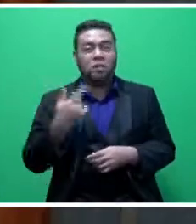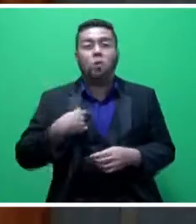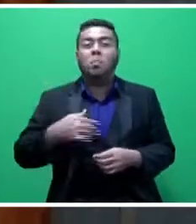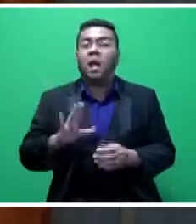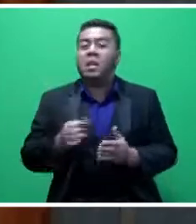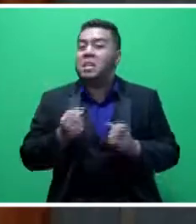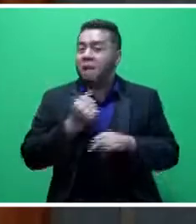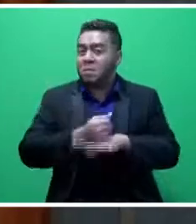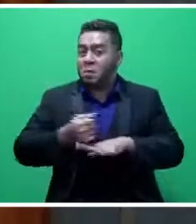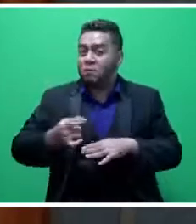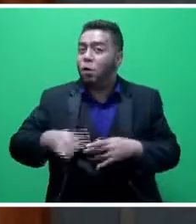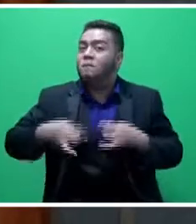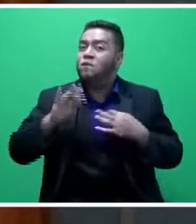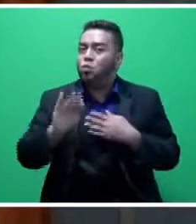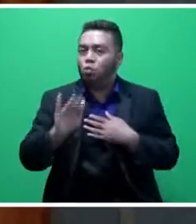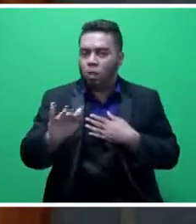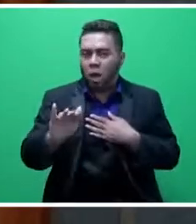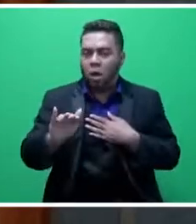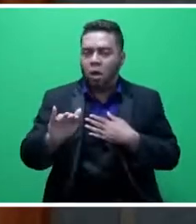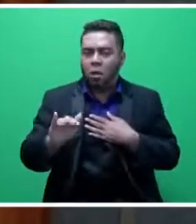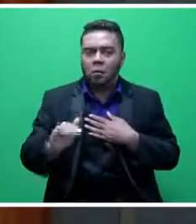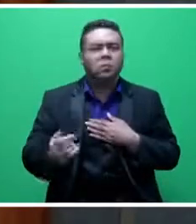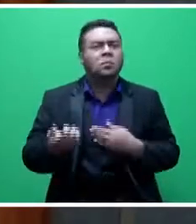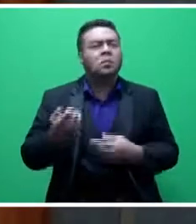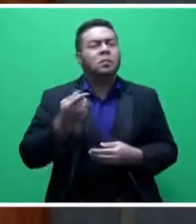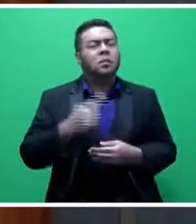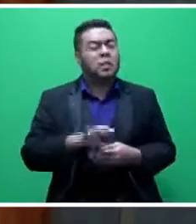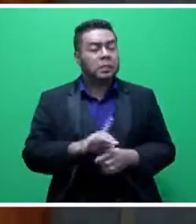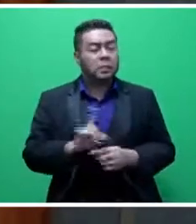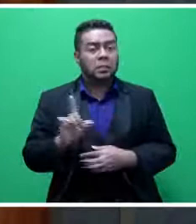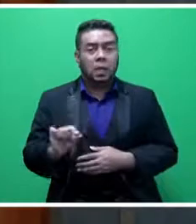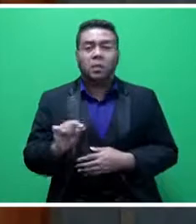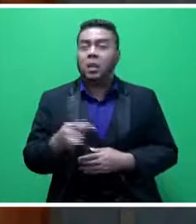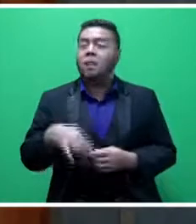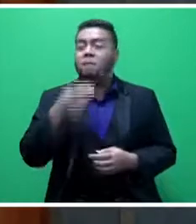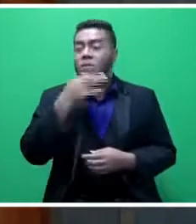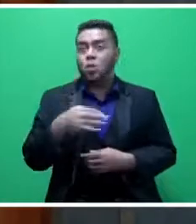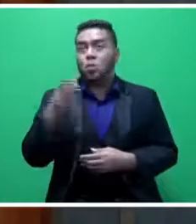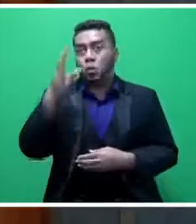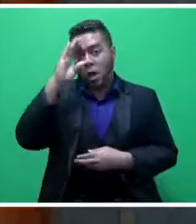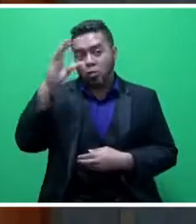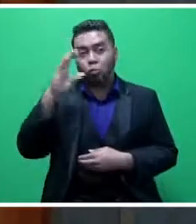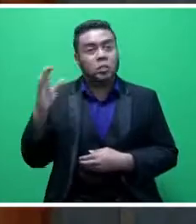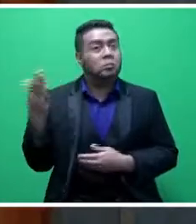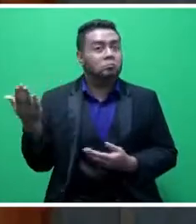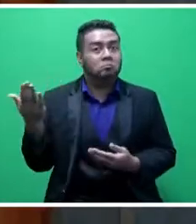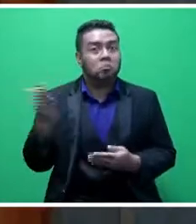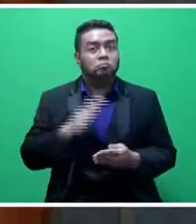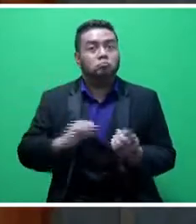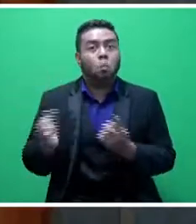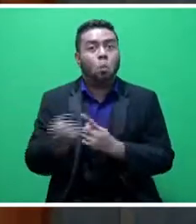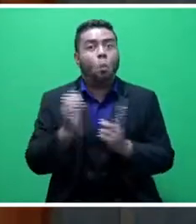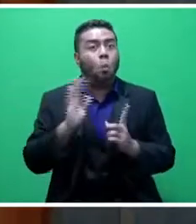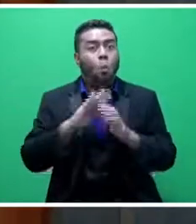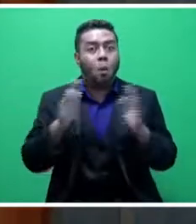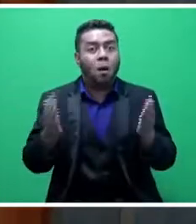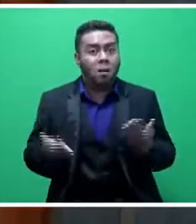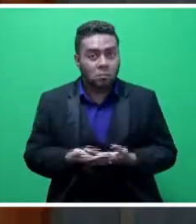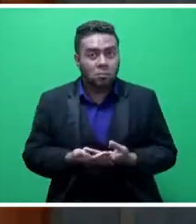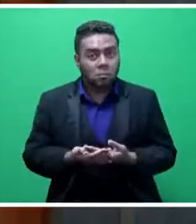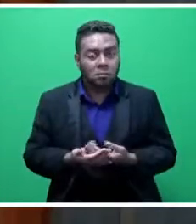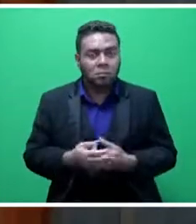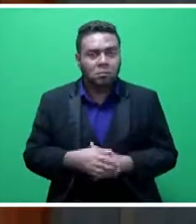future reference. This has been done in a few countries around the world. And these